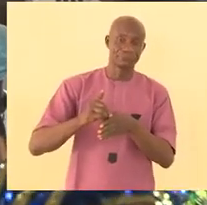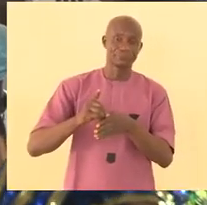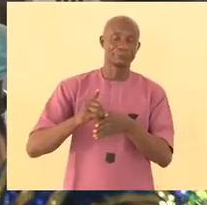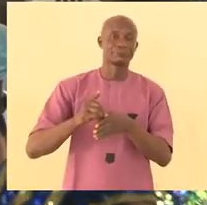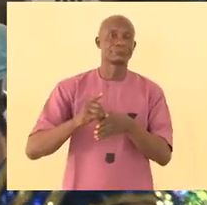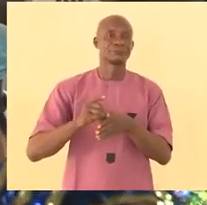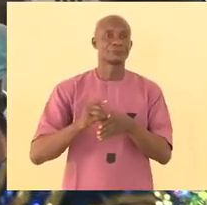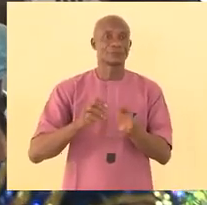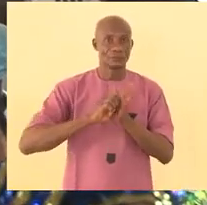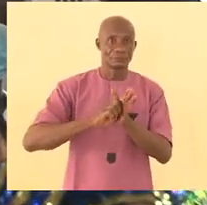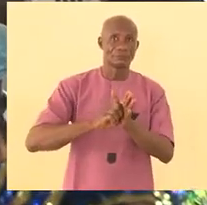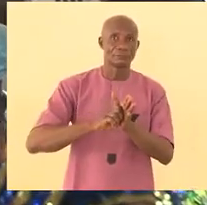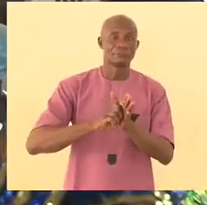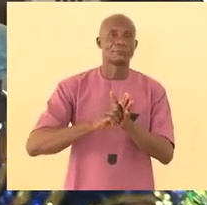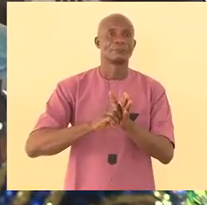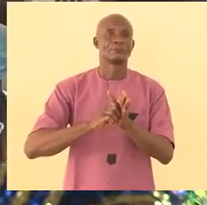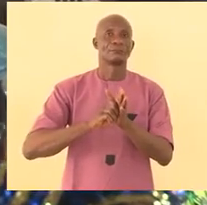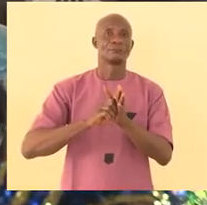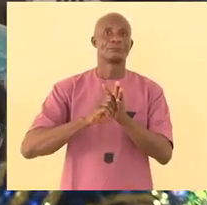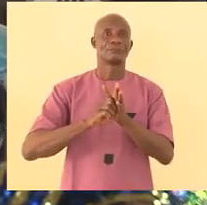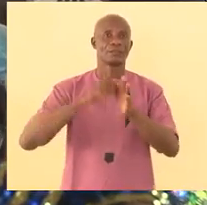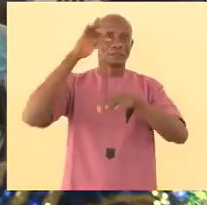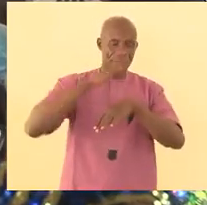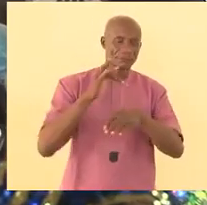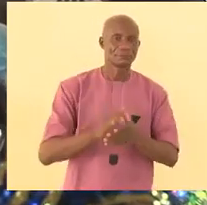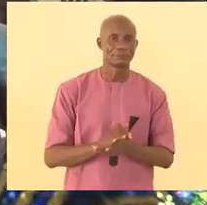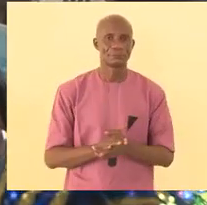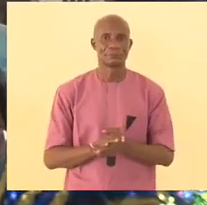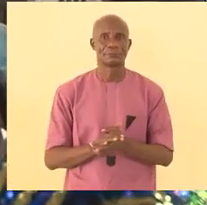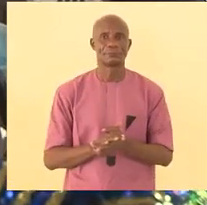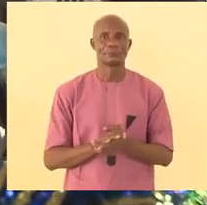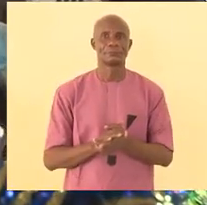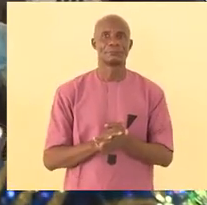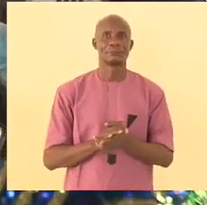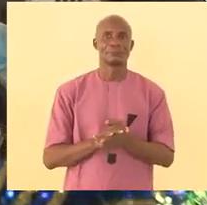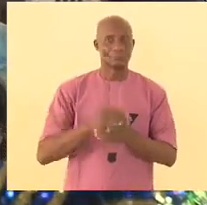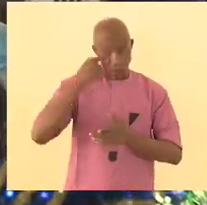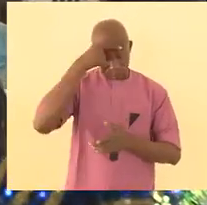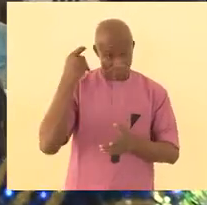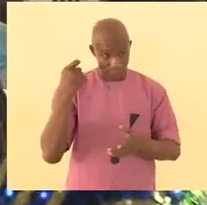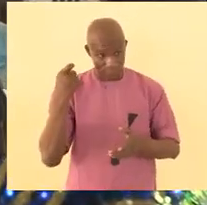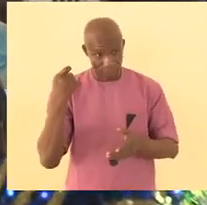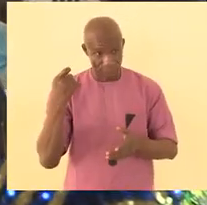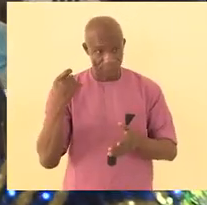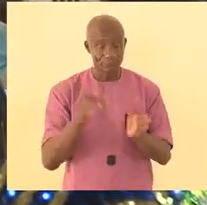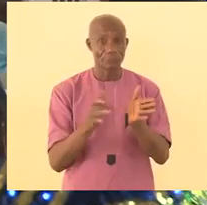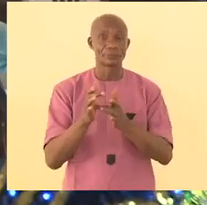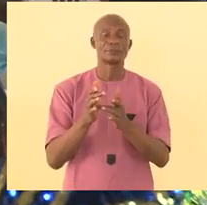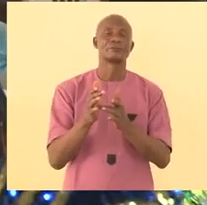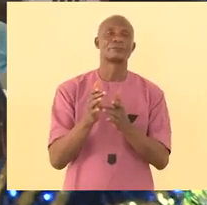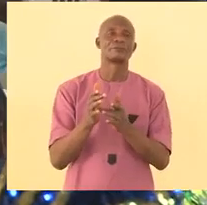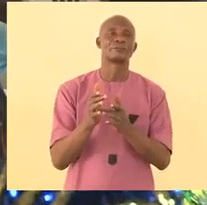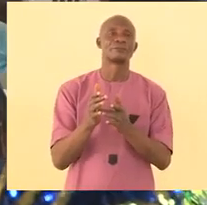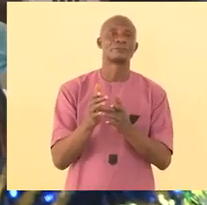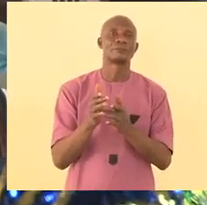and responsibilities. For example, paying tax, which is about civic integrity. Because when Jesus was confronted